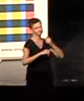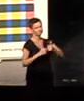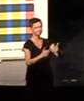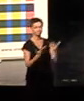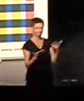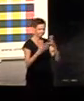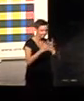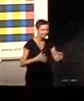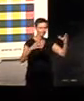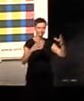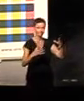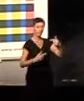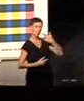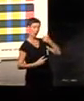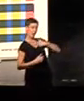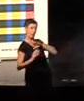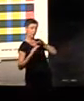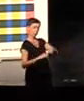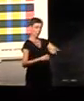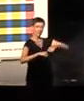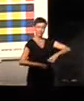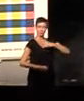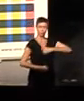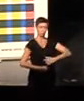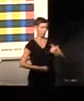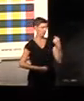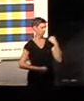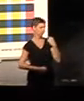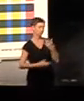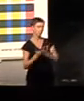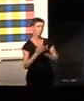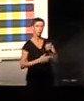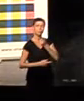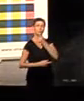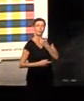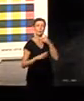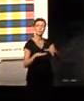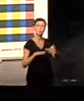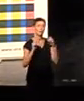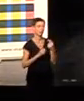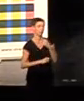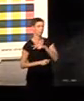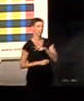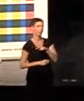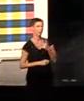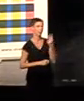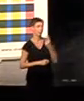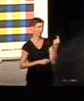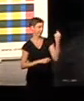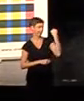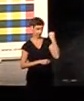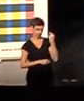would like to over this position toen de dublin planner ie in 2013